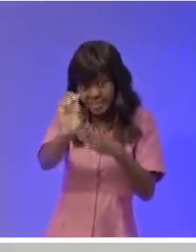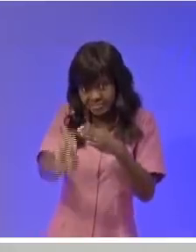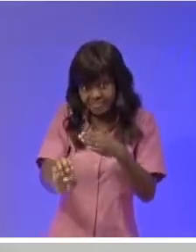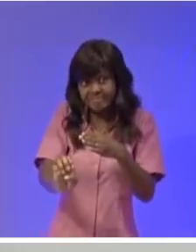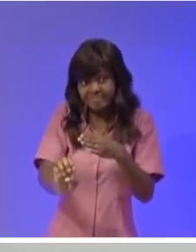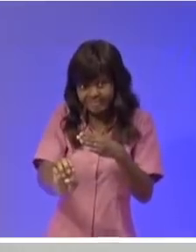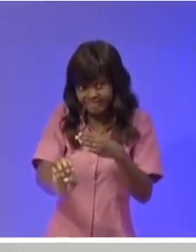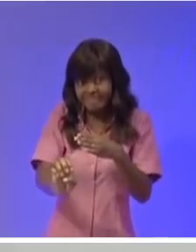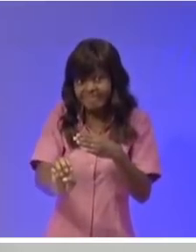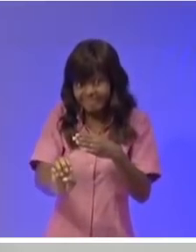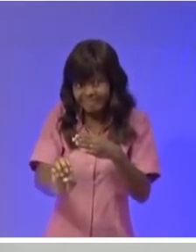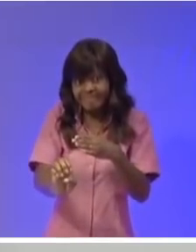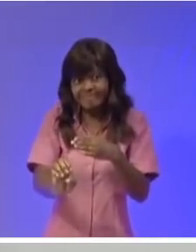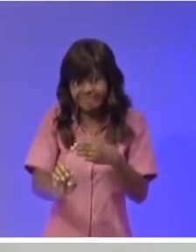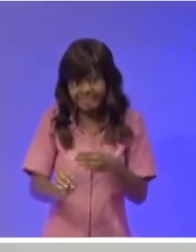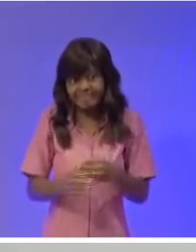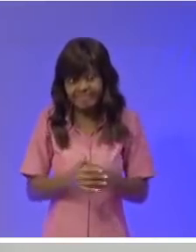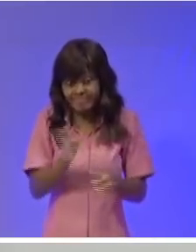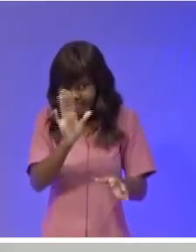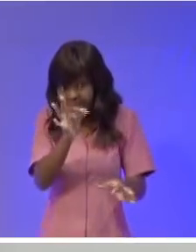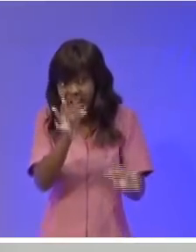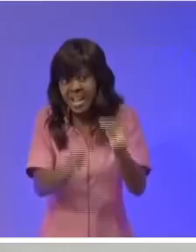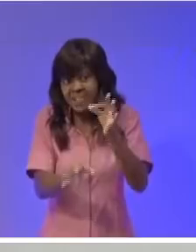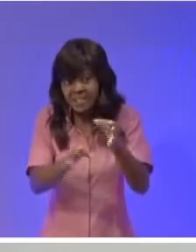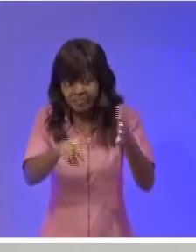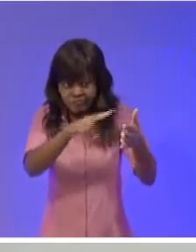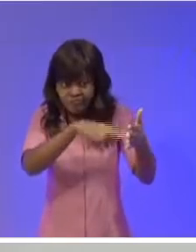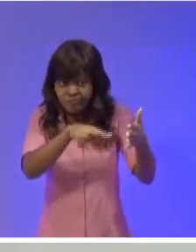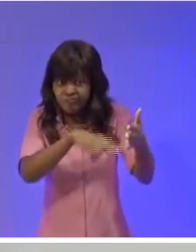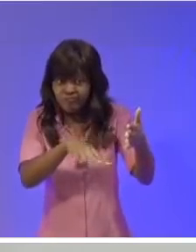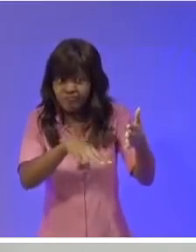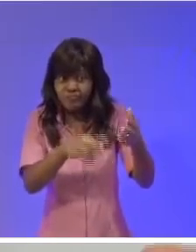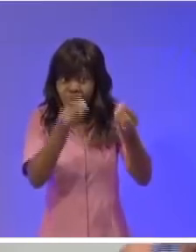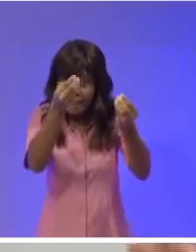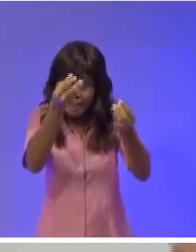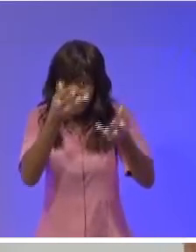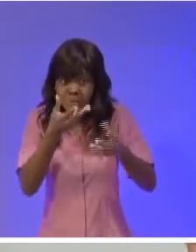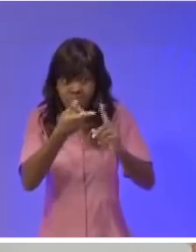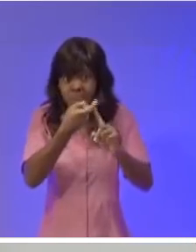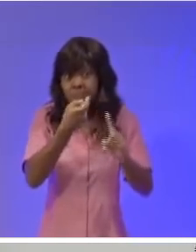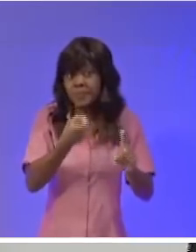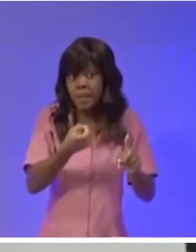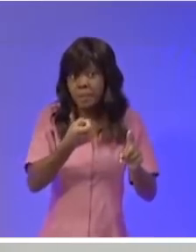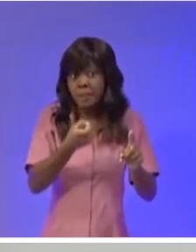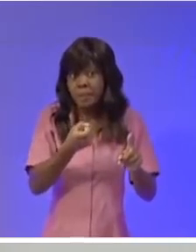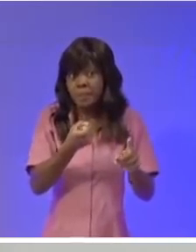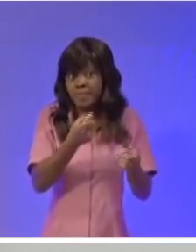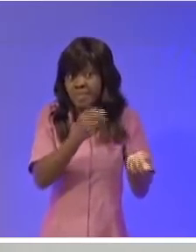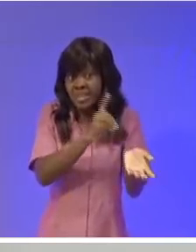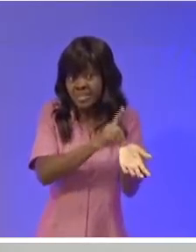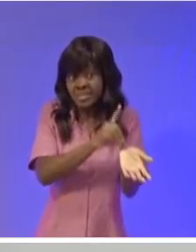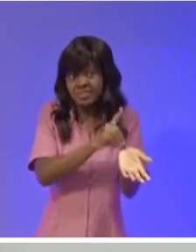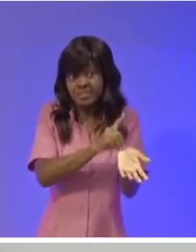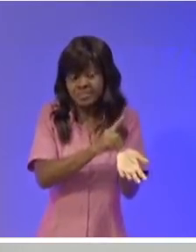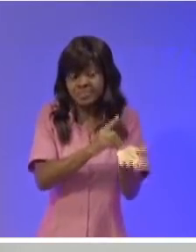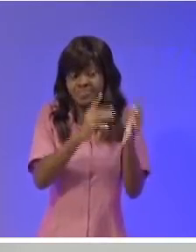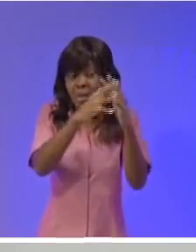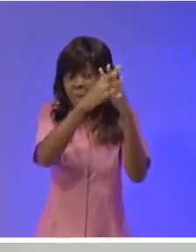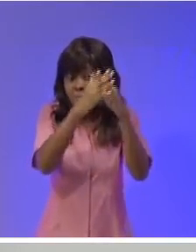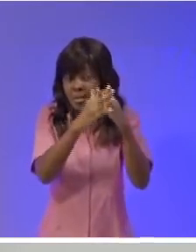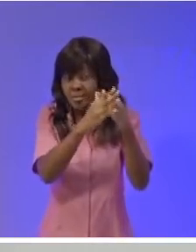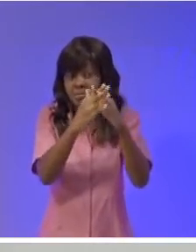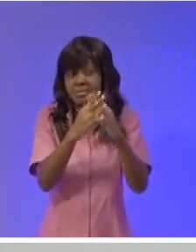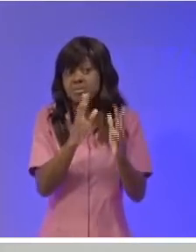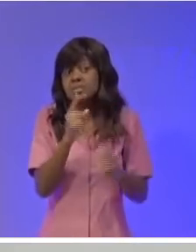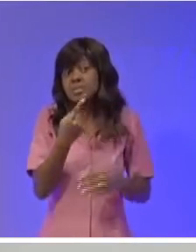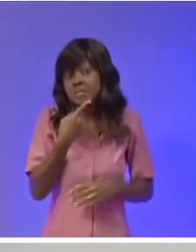read a statement from Dr. Tedros, I think he made a very wise statement. And he said, an event